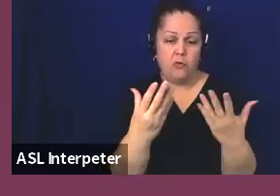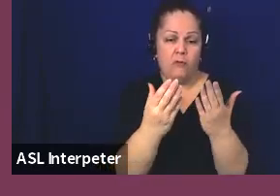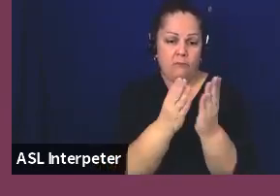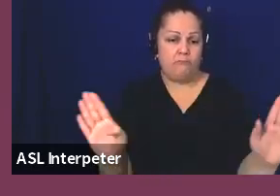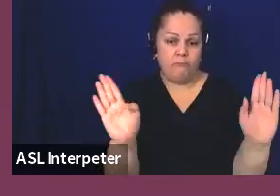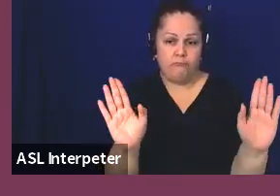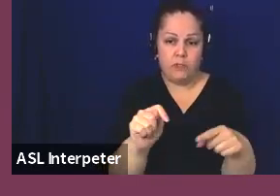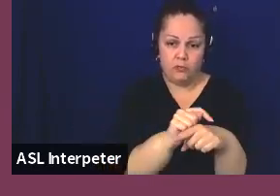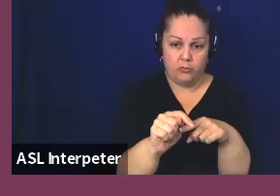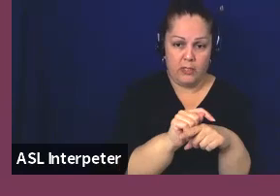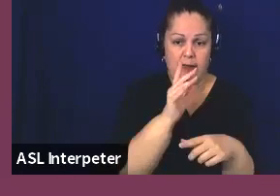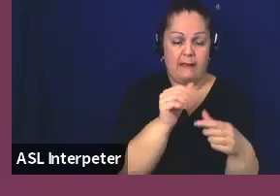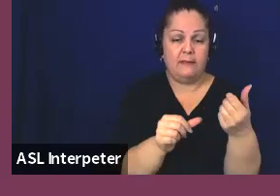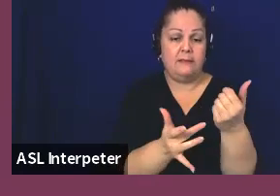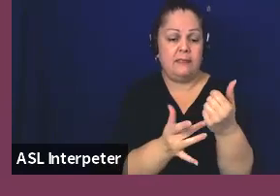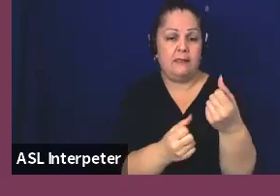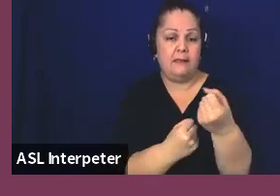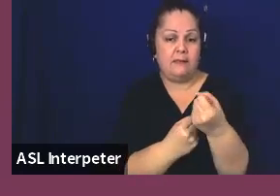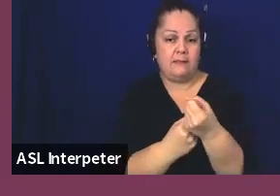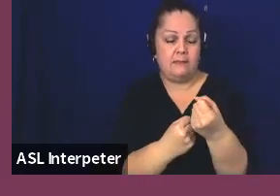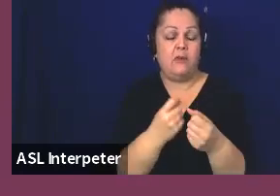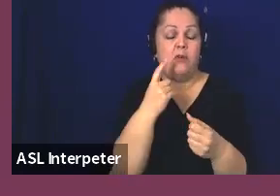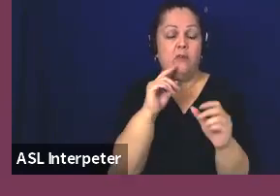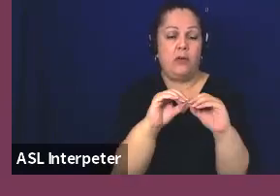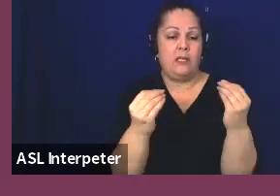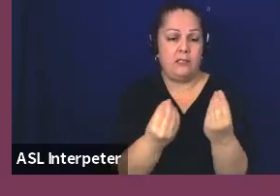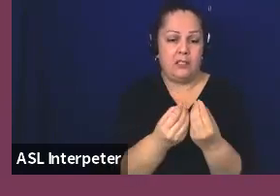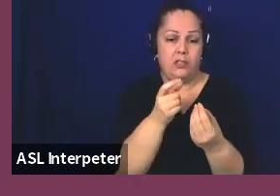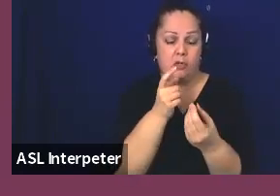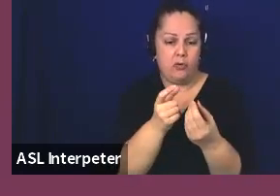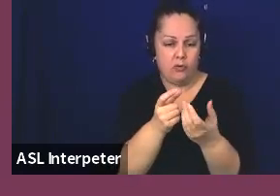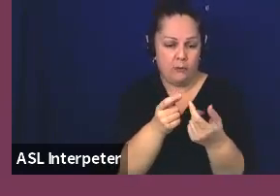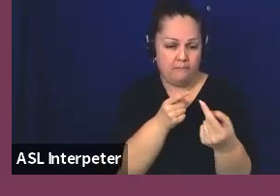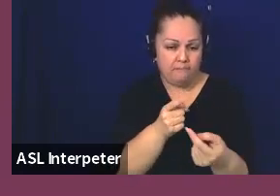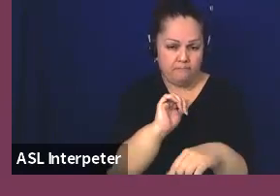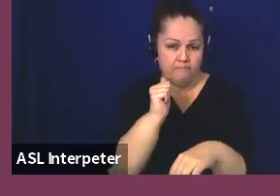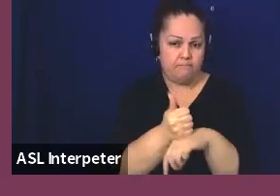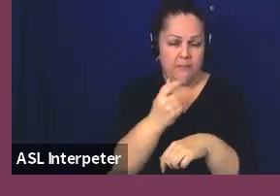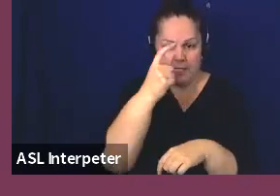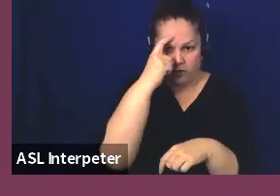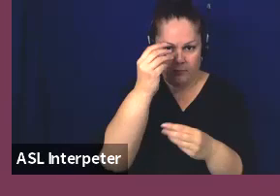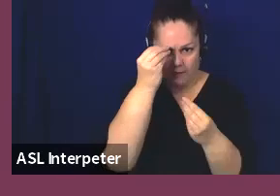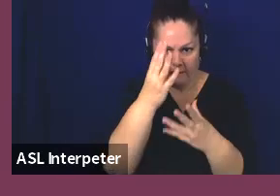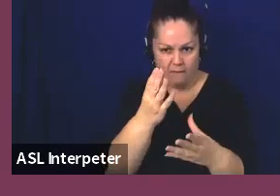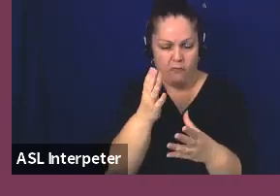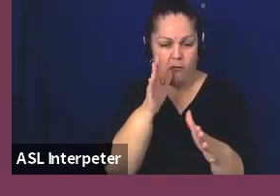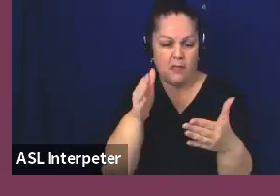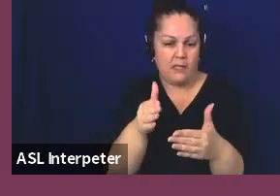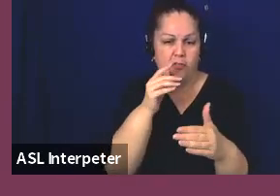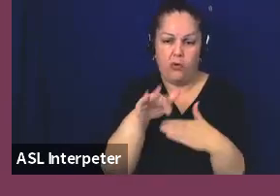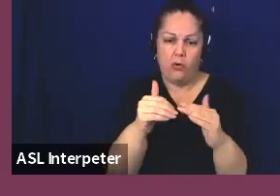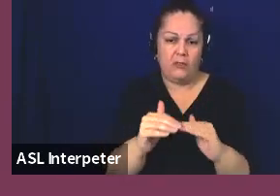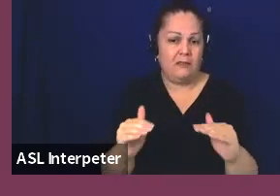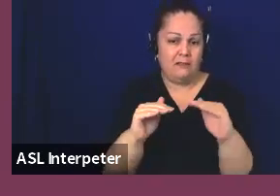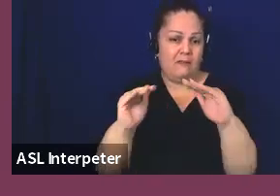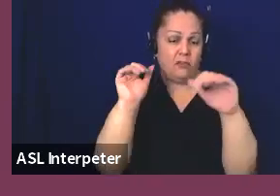training and technical assistance to organizations striving to implement a trauma-informed lens to every level of their work